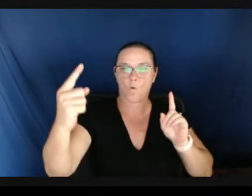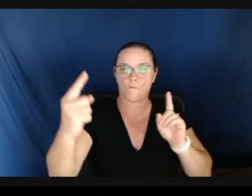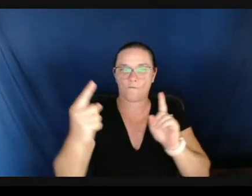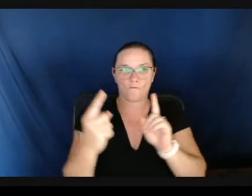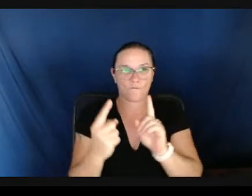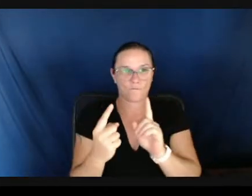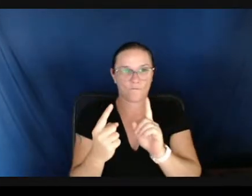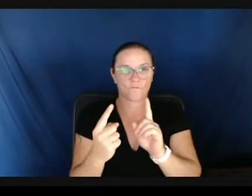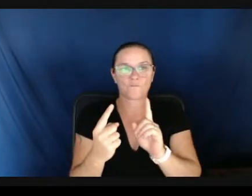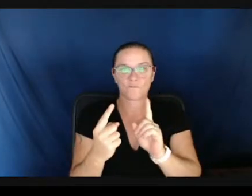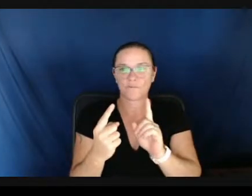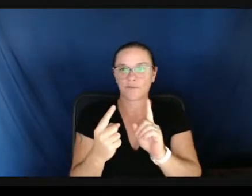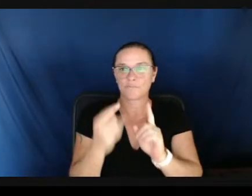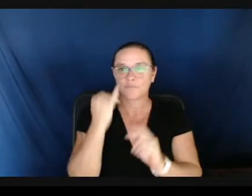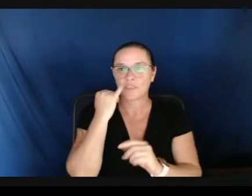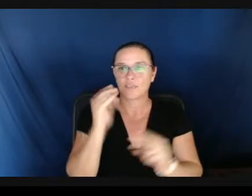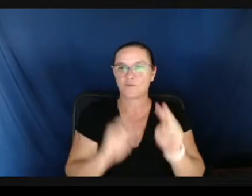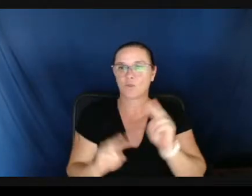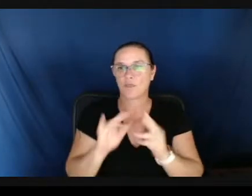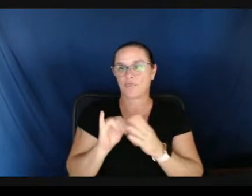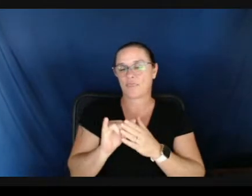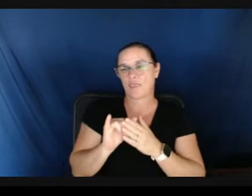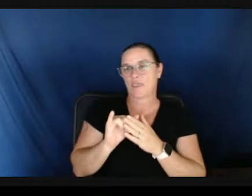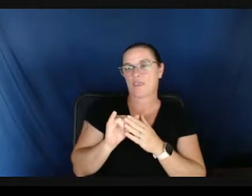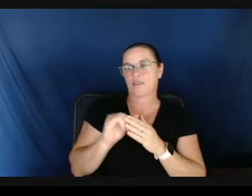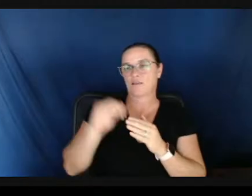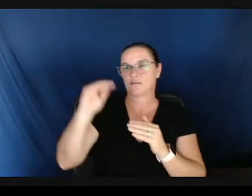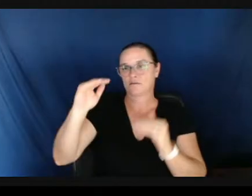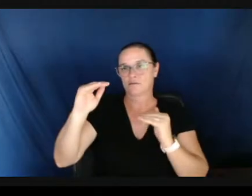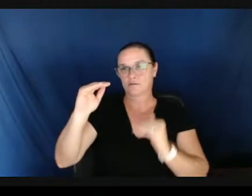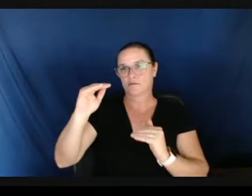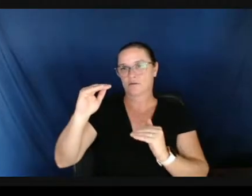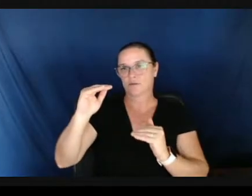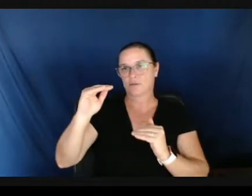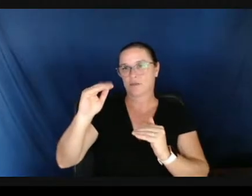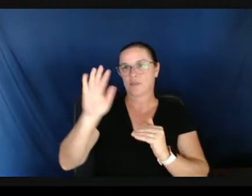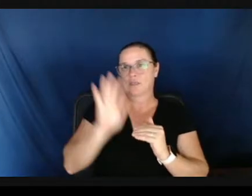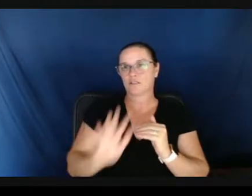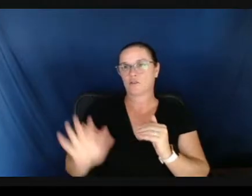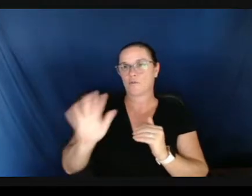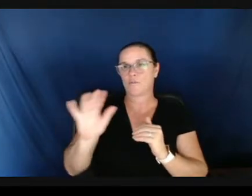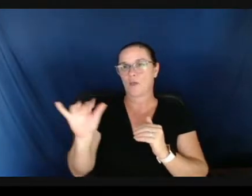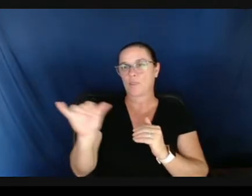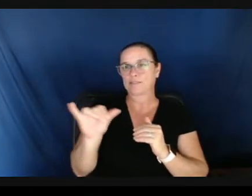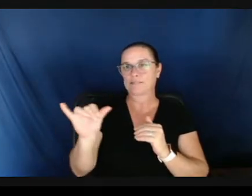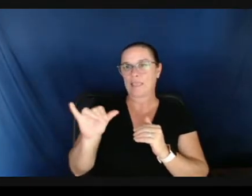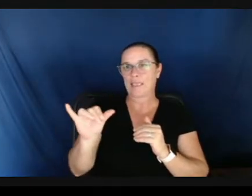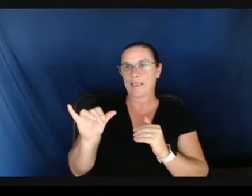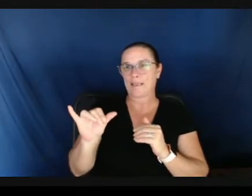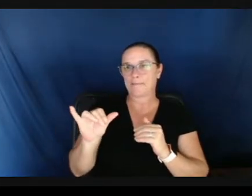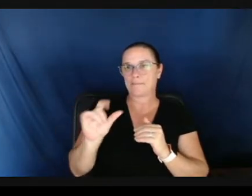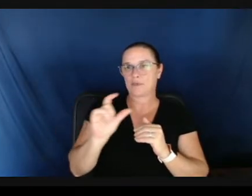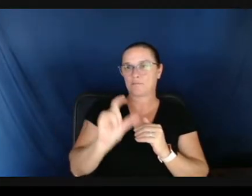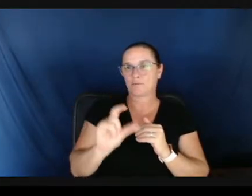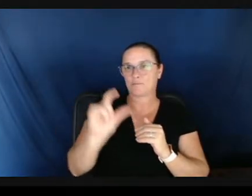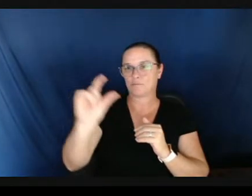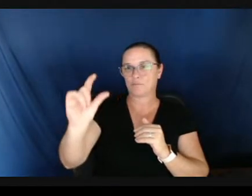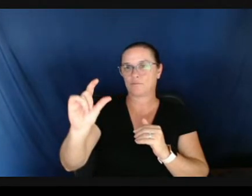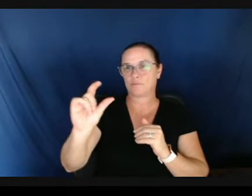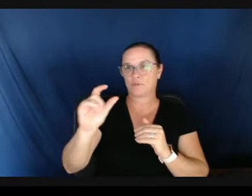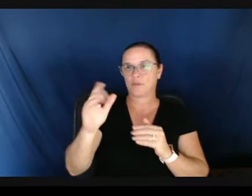that span vertically from bottom to top, it's about the same as one of these intervals between the dotted